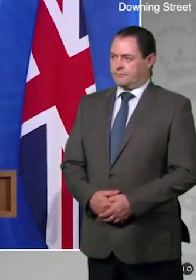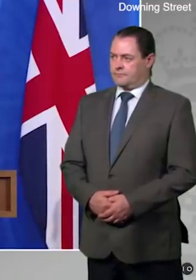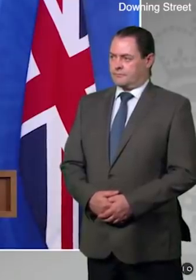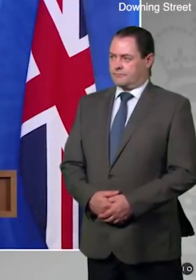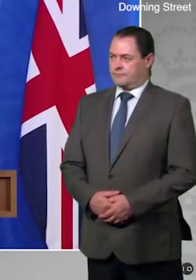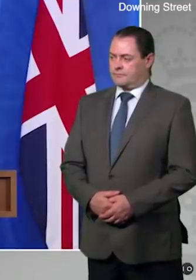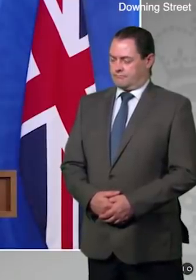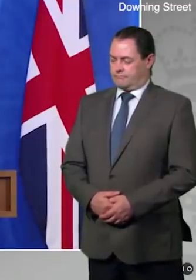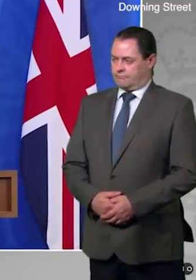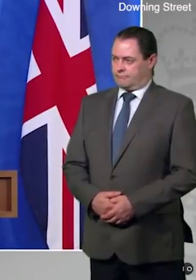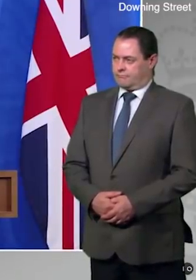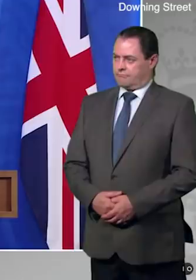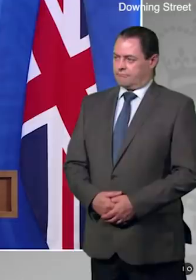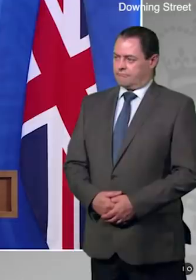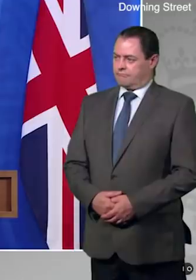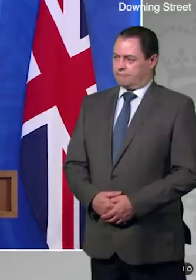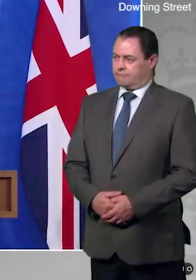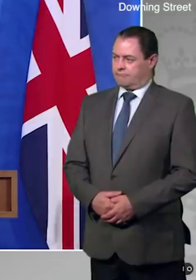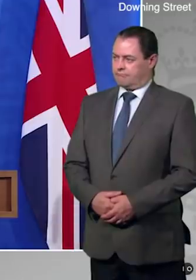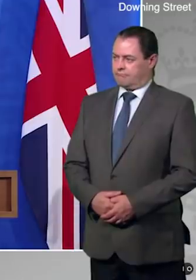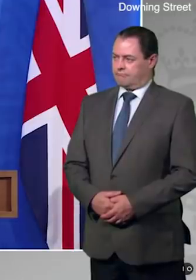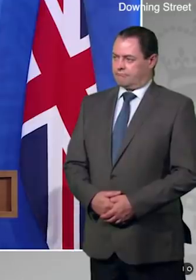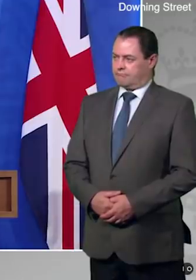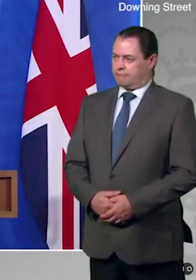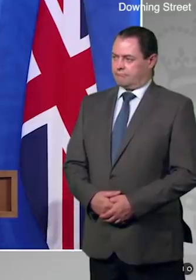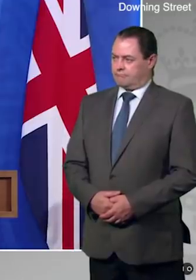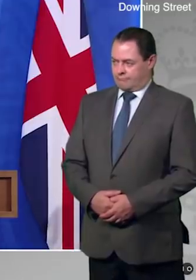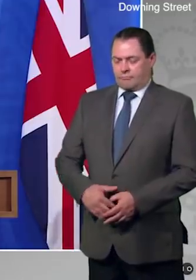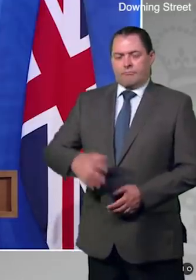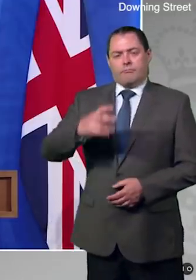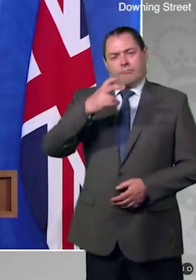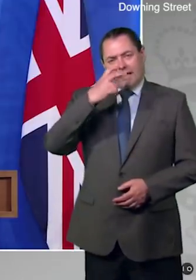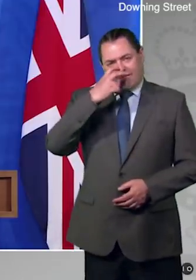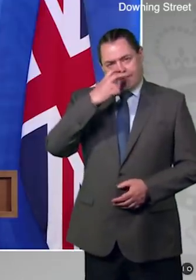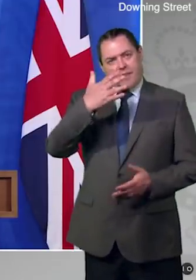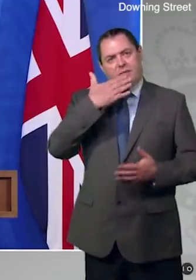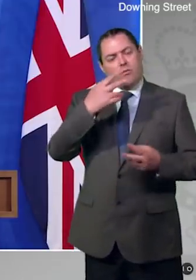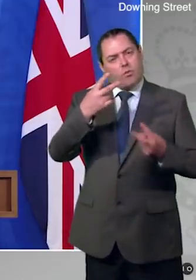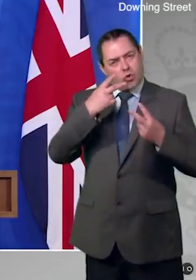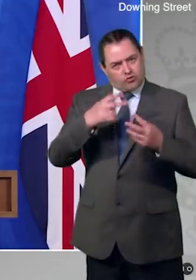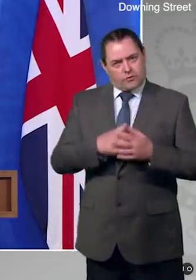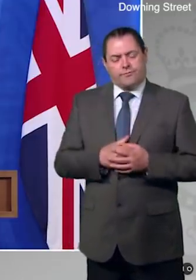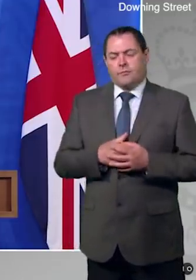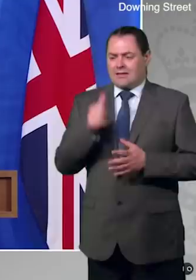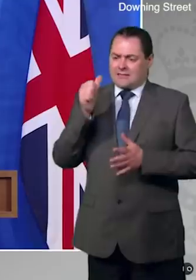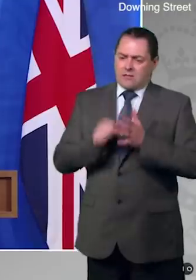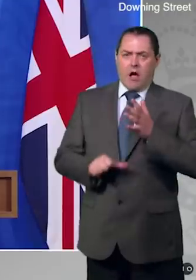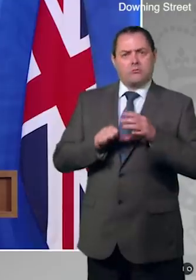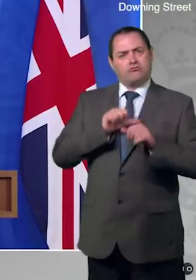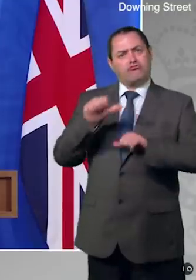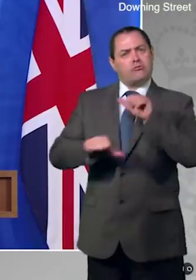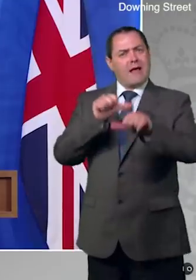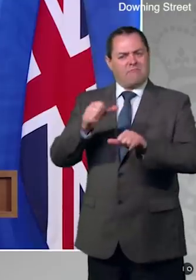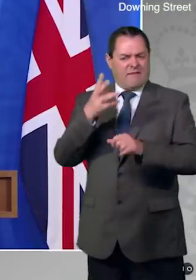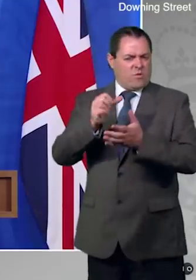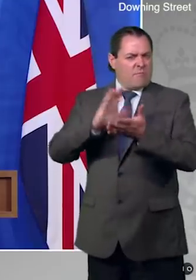Good evening, thanks for joining us. When we set out on our roadmap to freedom a few months ago, we were determined to make progress